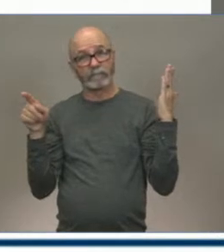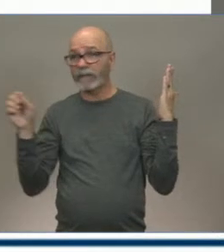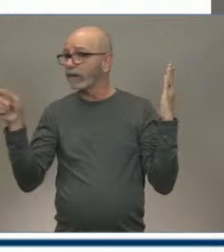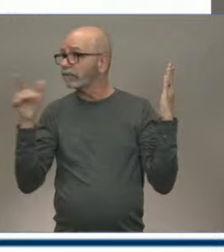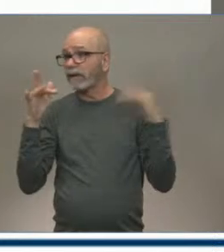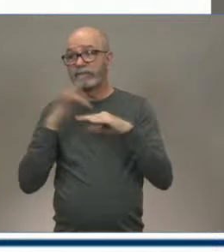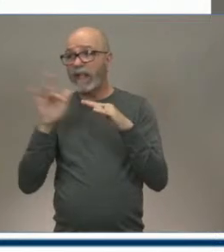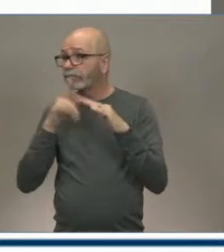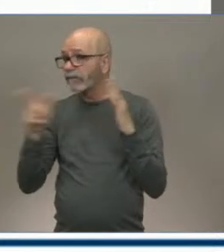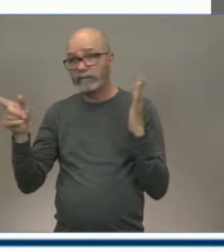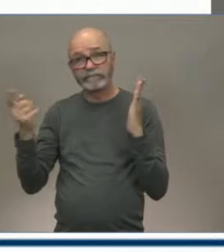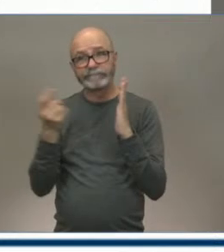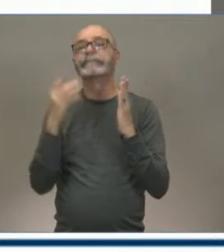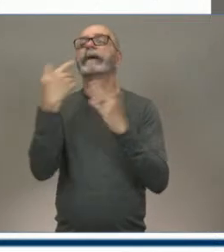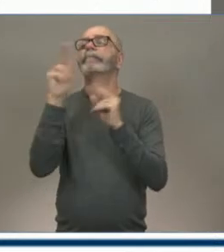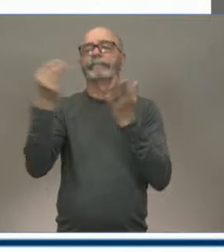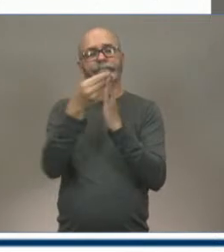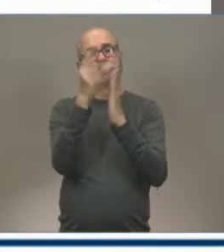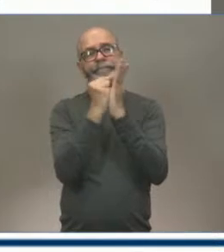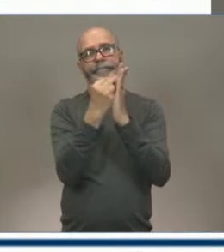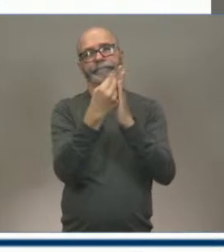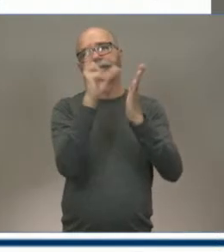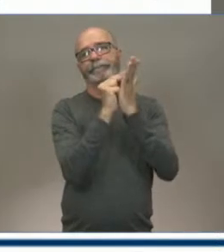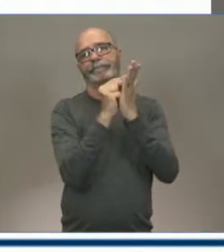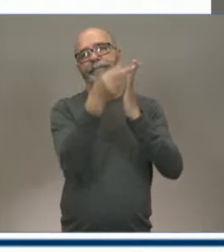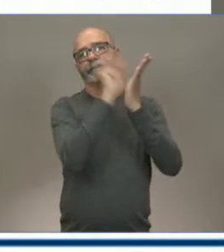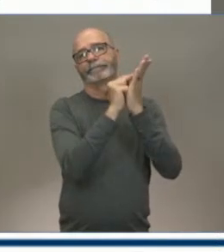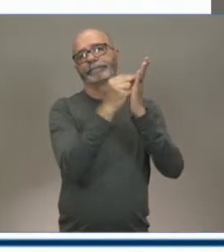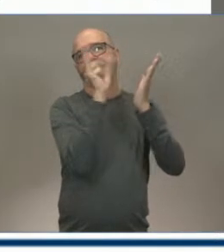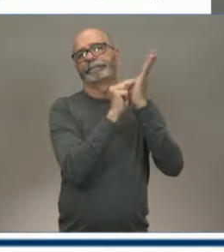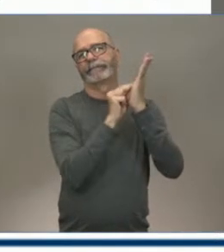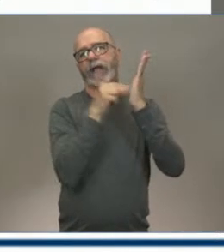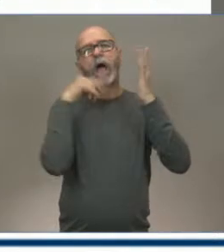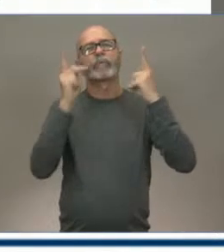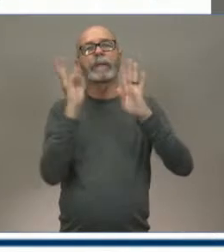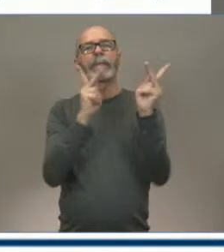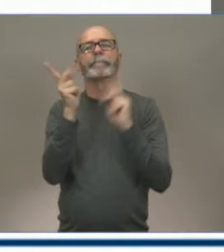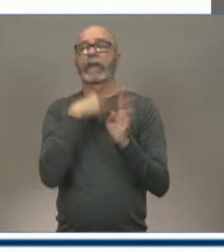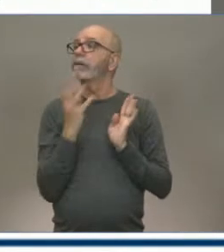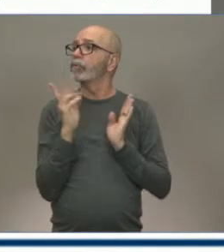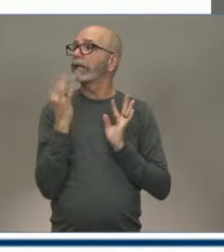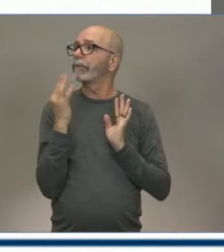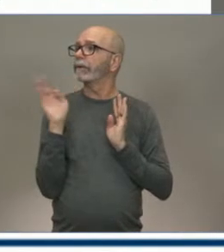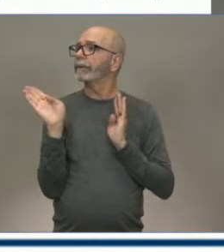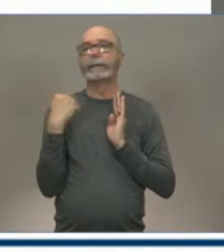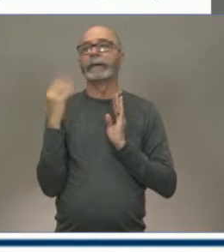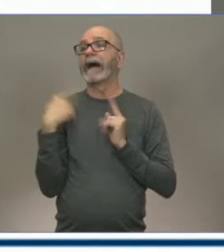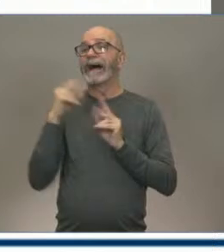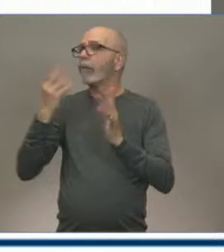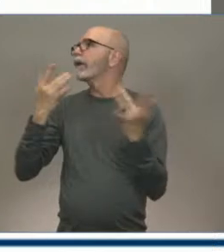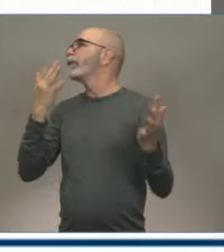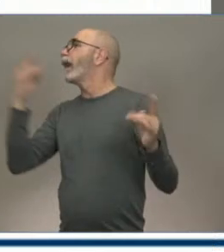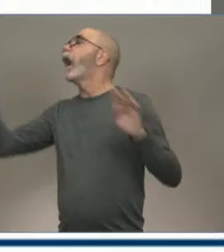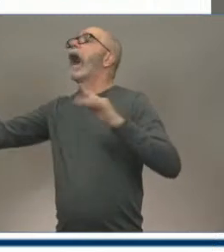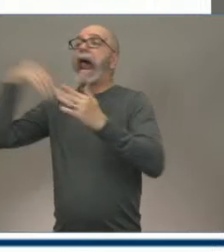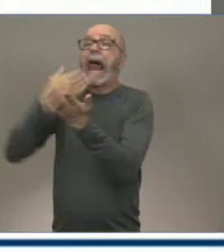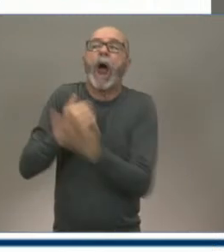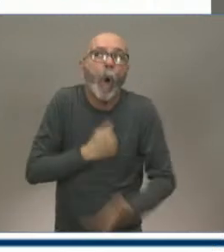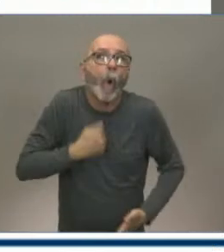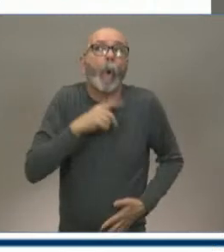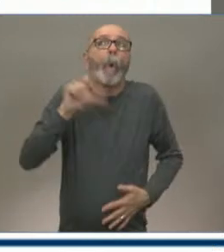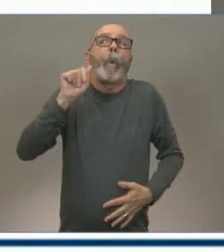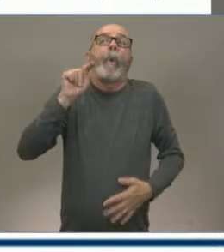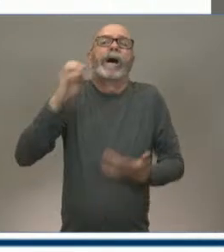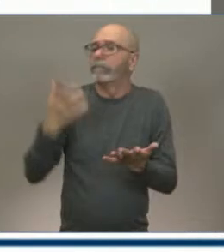going to have vaccine or vaccinators sitting around inactive. So we worked very efficient in terms of the way